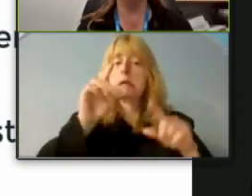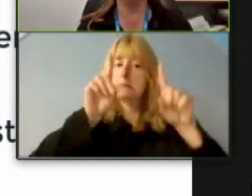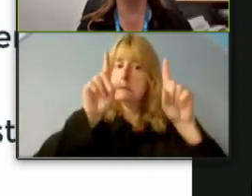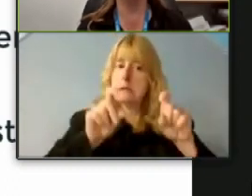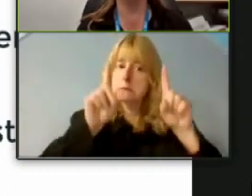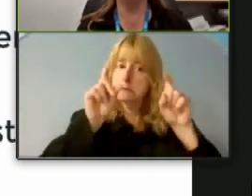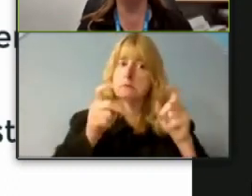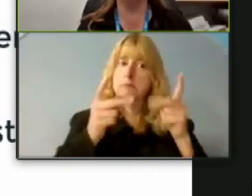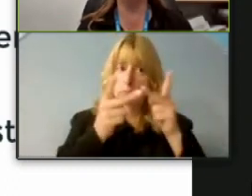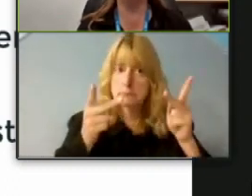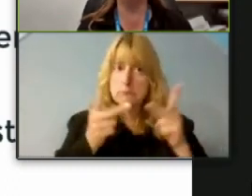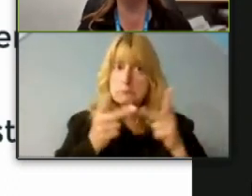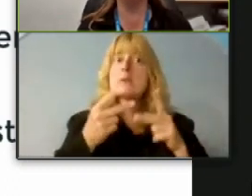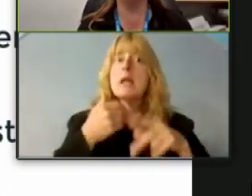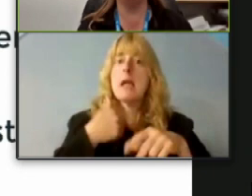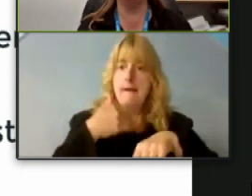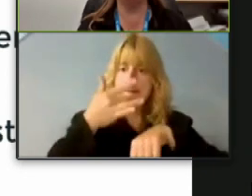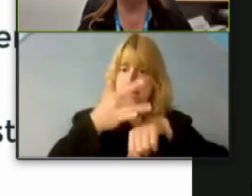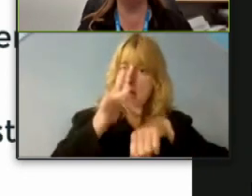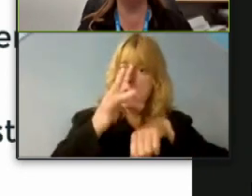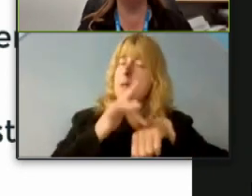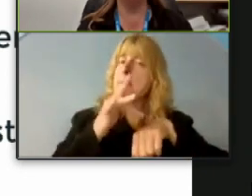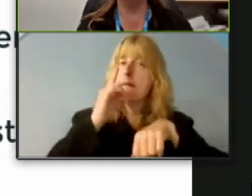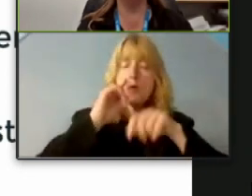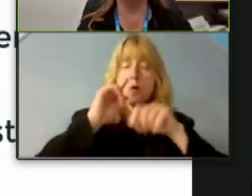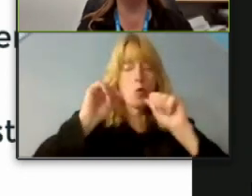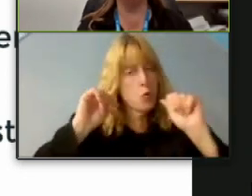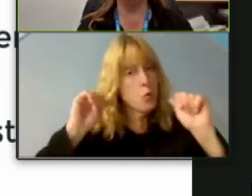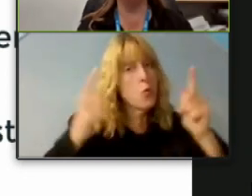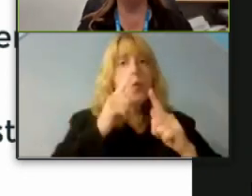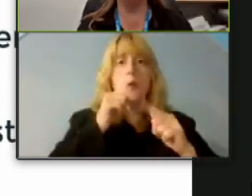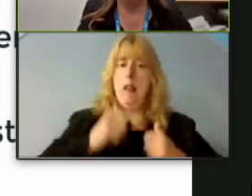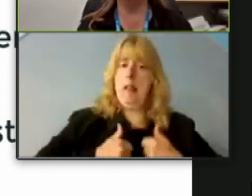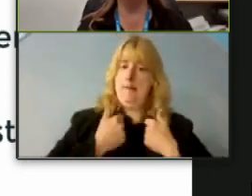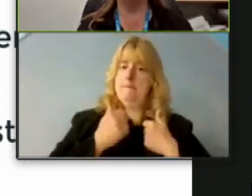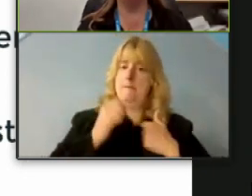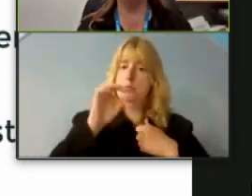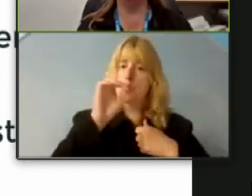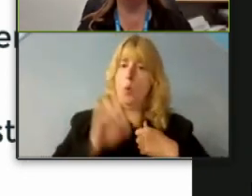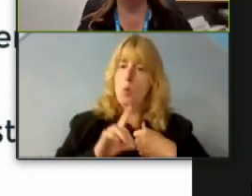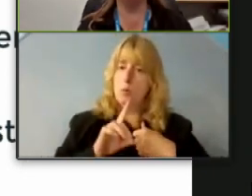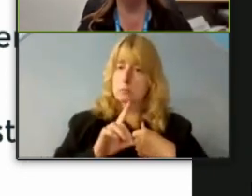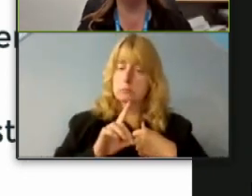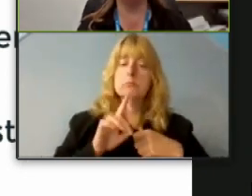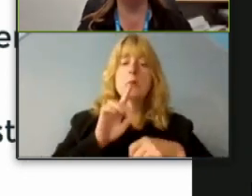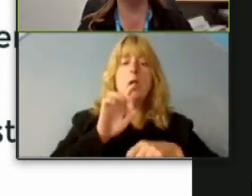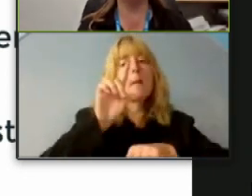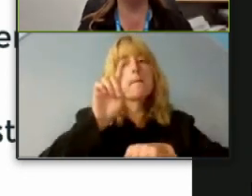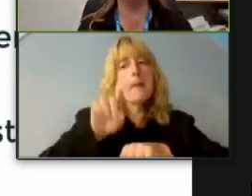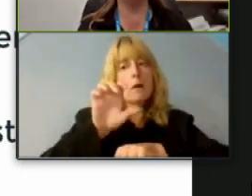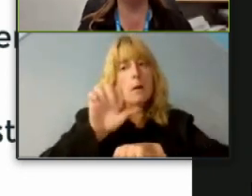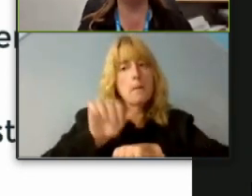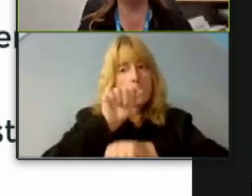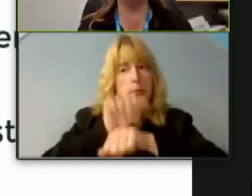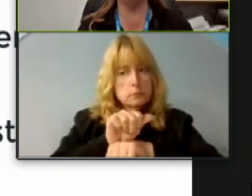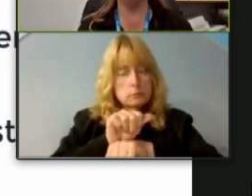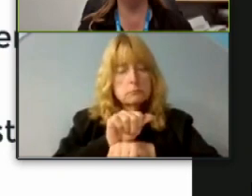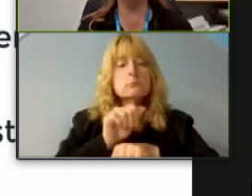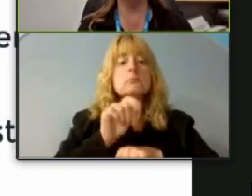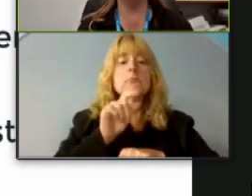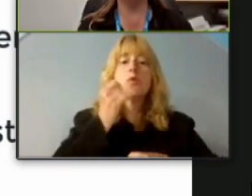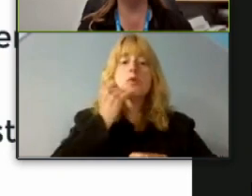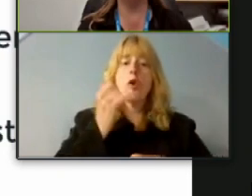available for all Detroit residents. An appointment must be made at